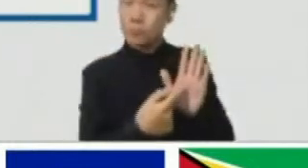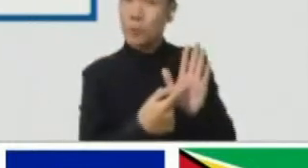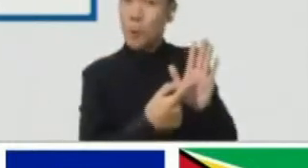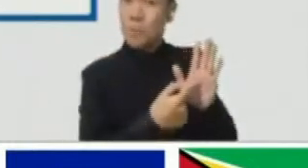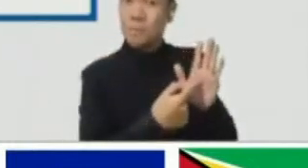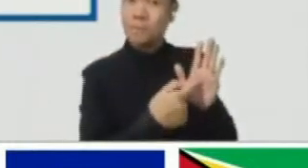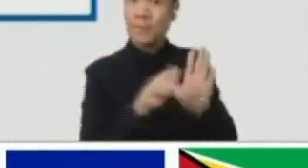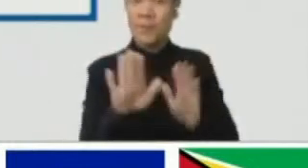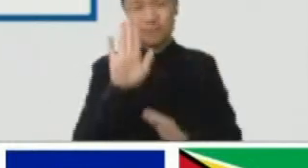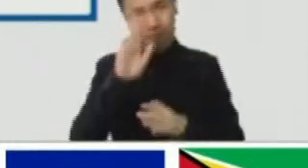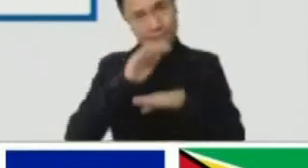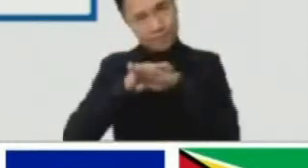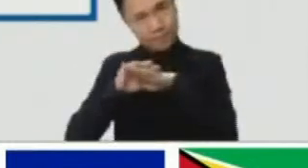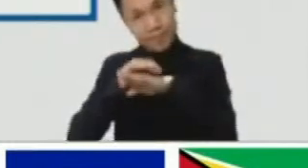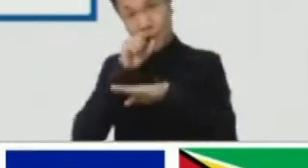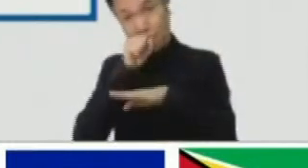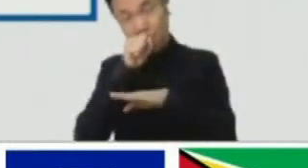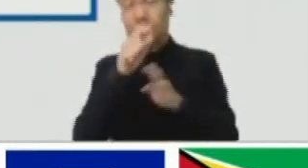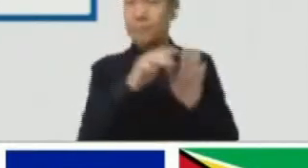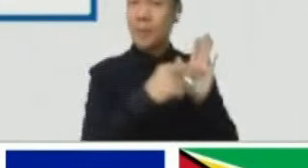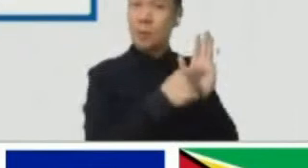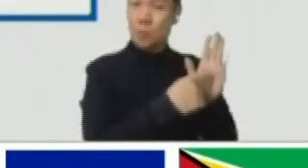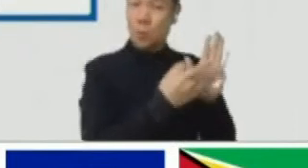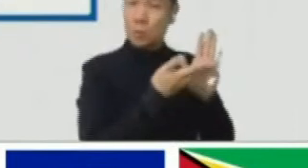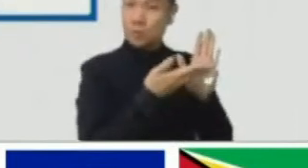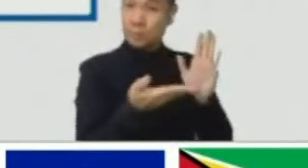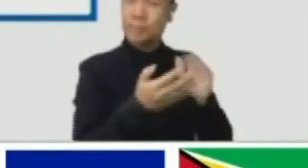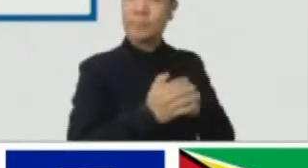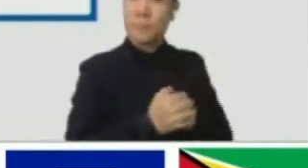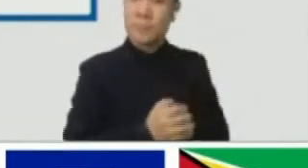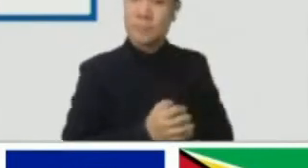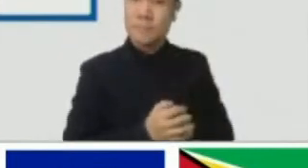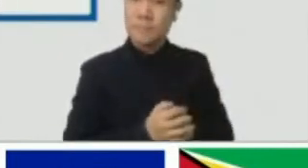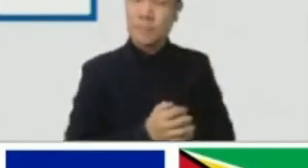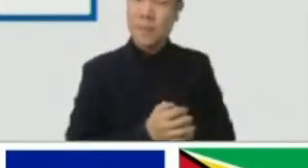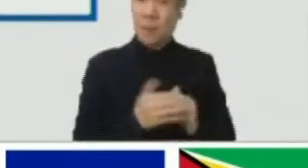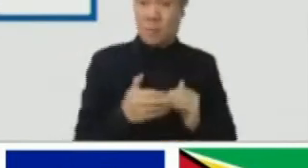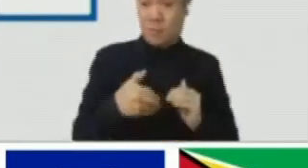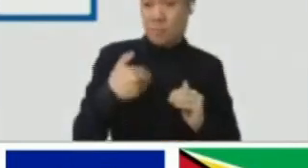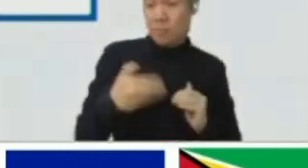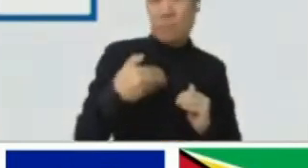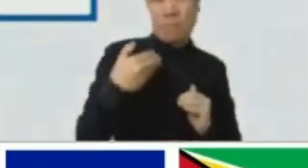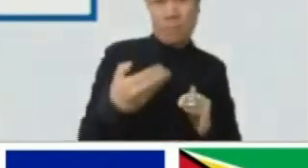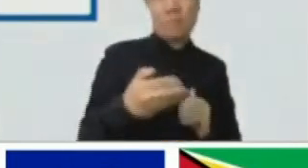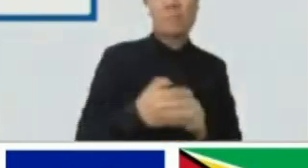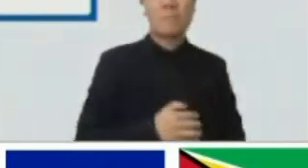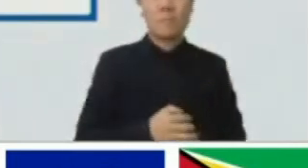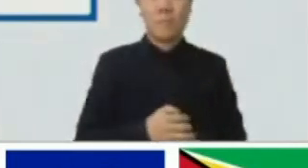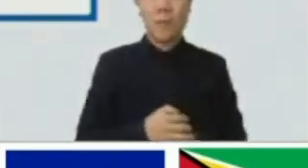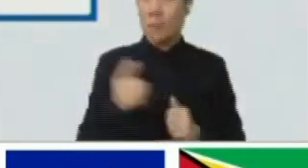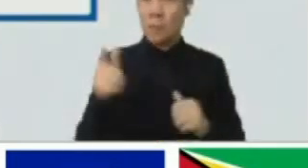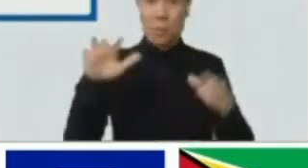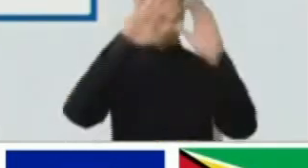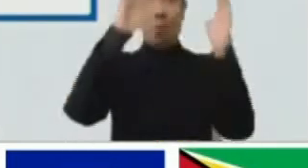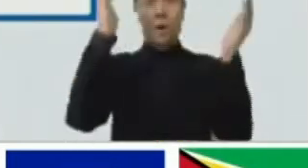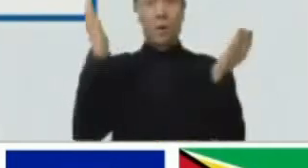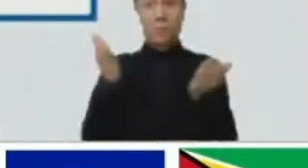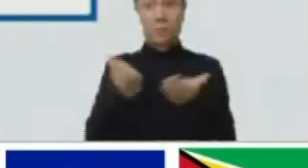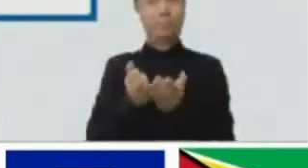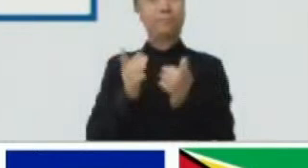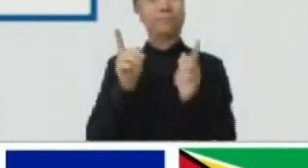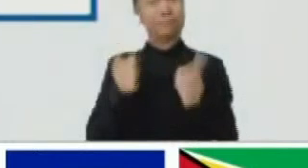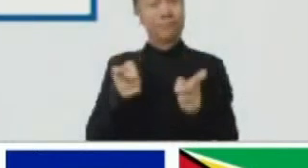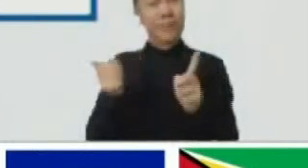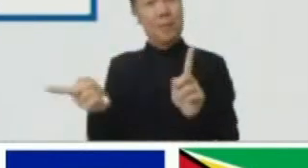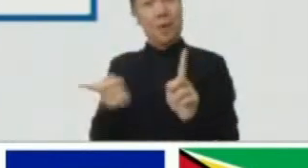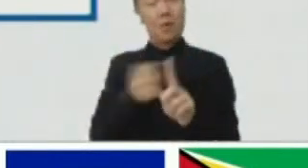of international cooperation, and indeed the world needs to act together if we are to find